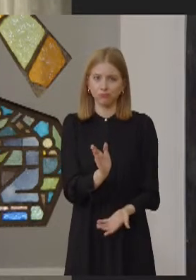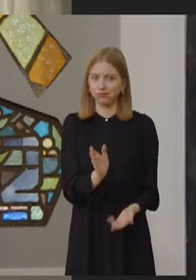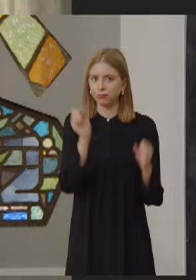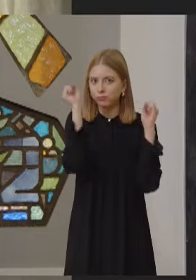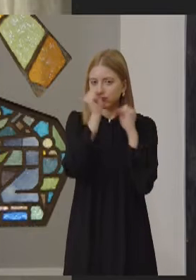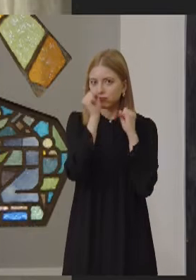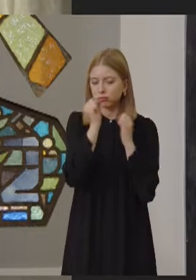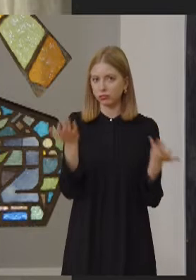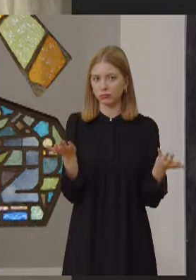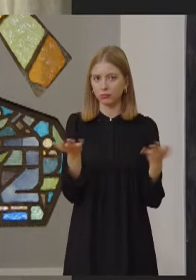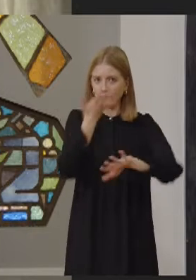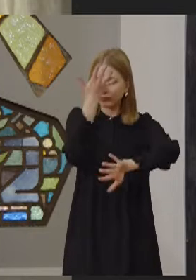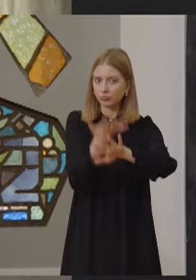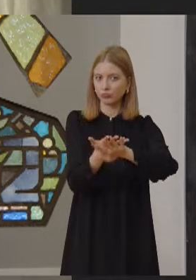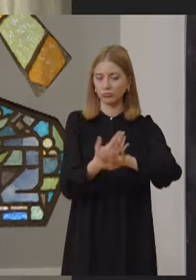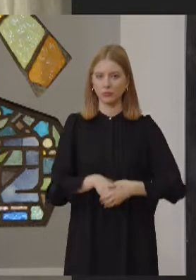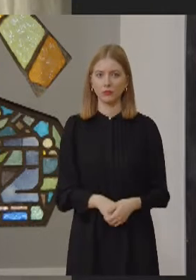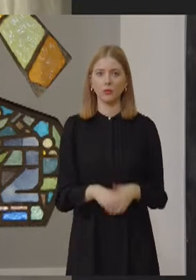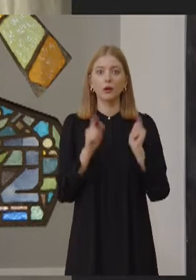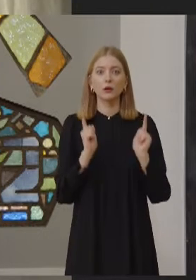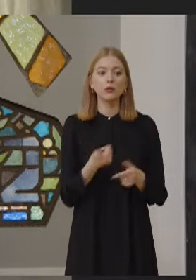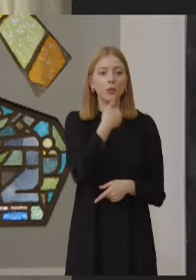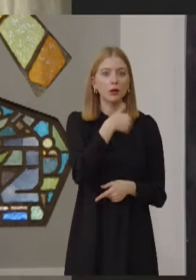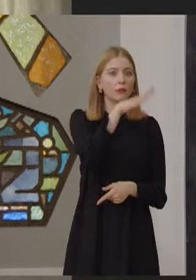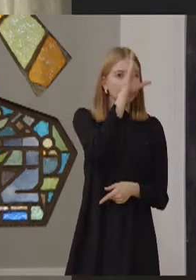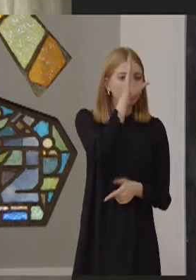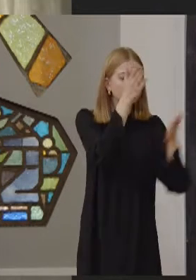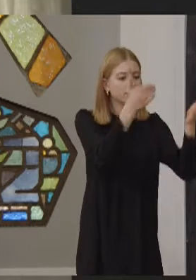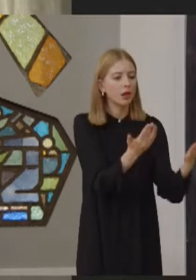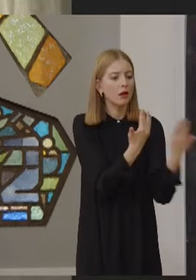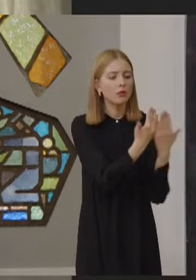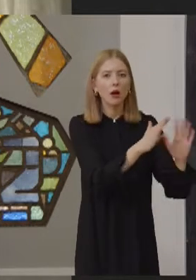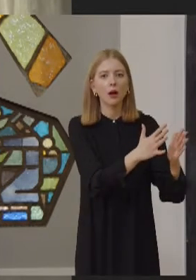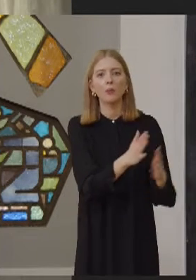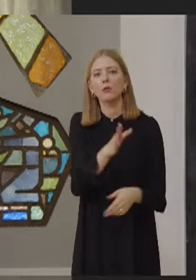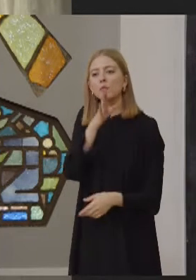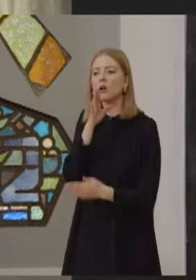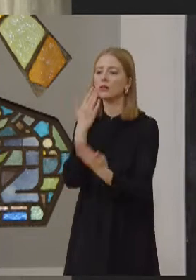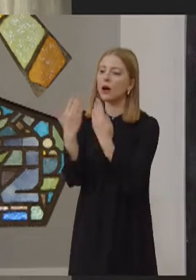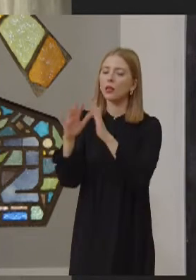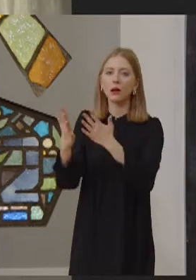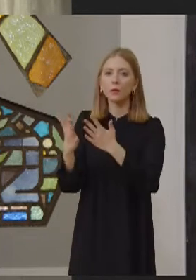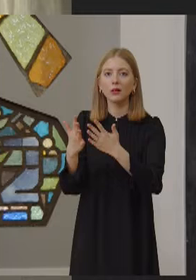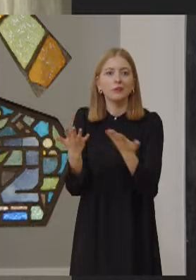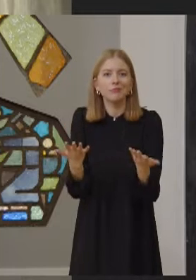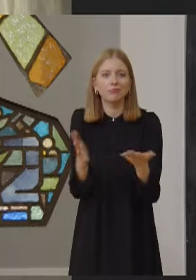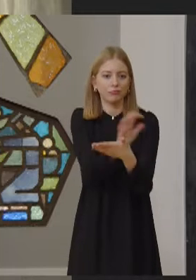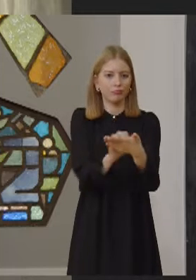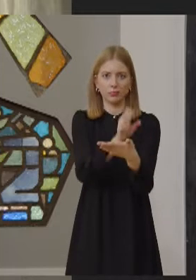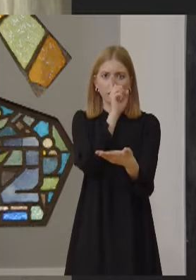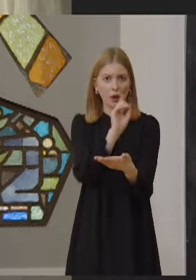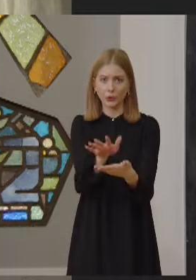between men and women, which is a sheer lie, because no one is intending